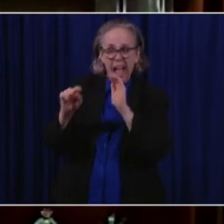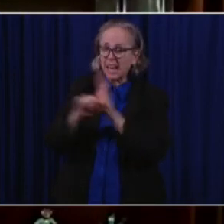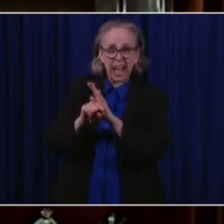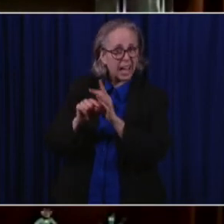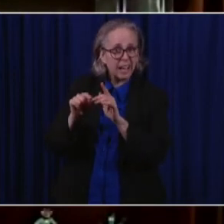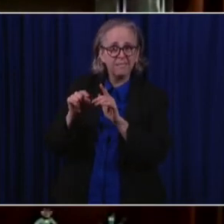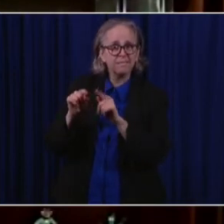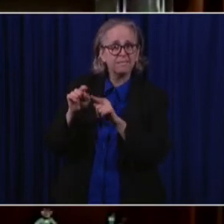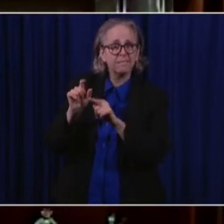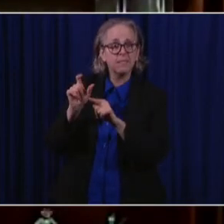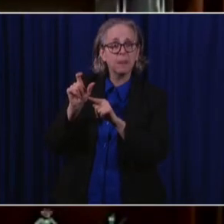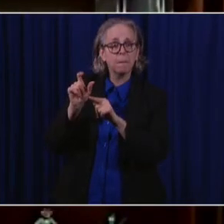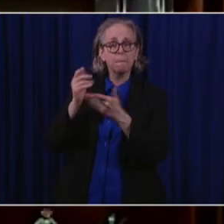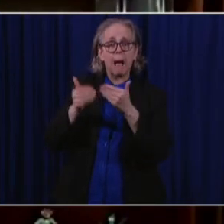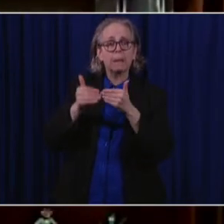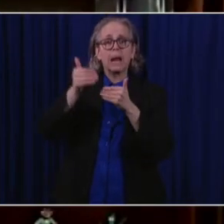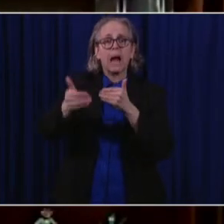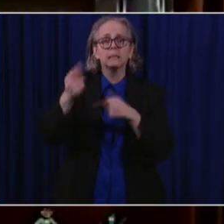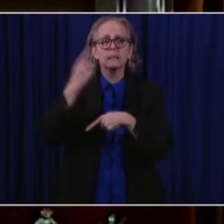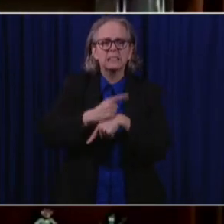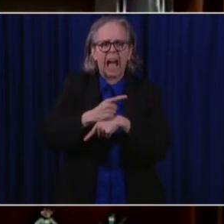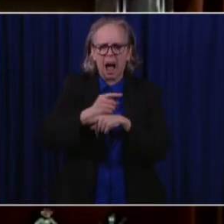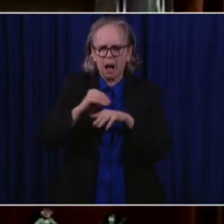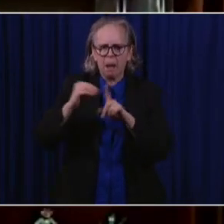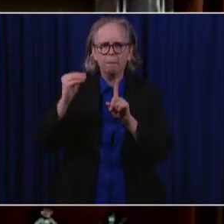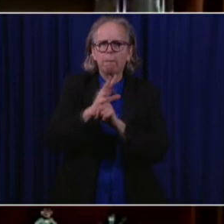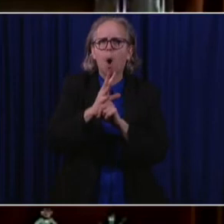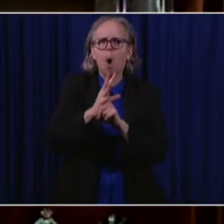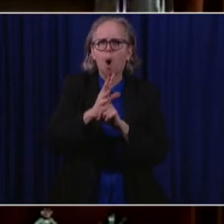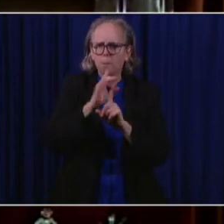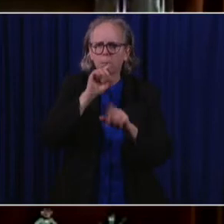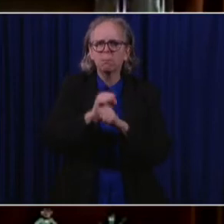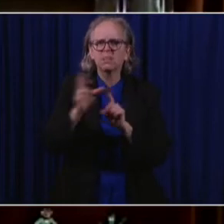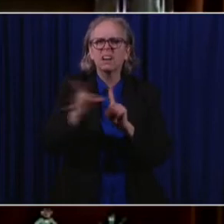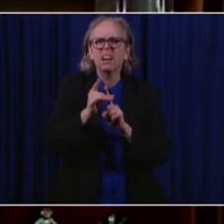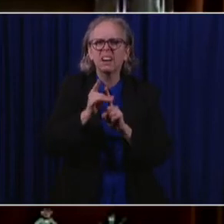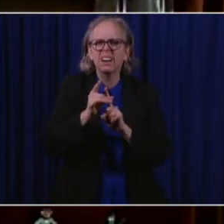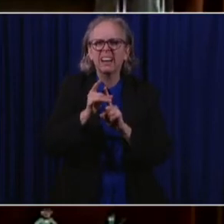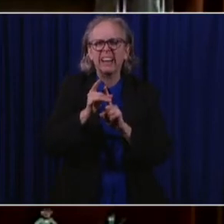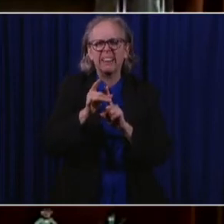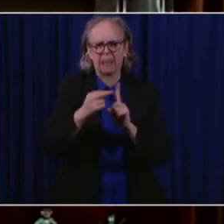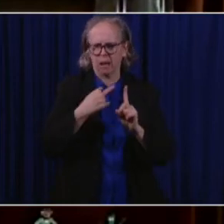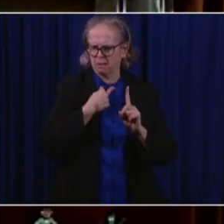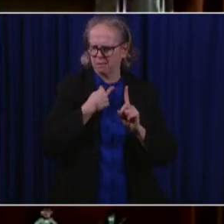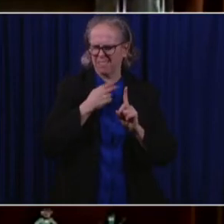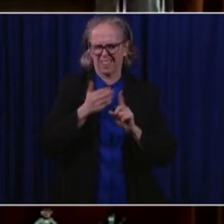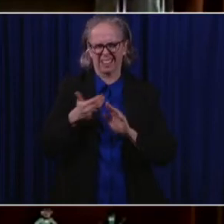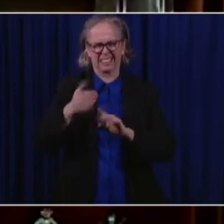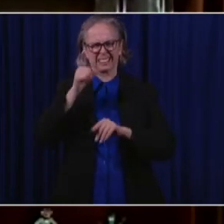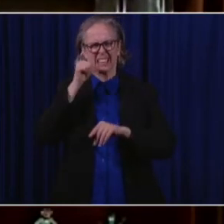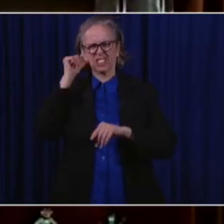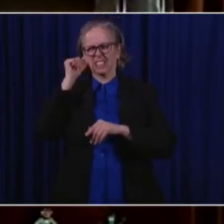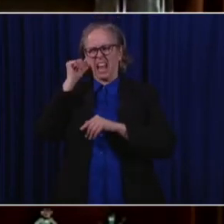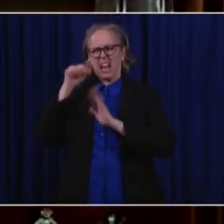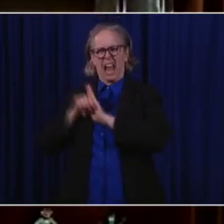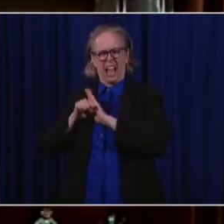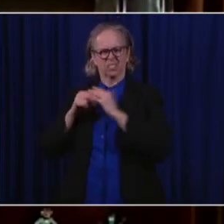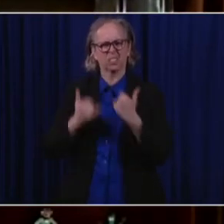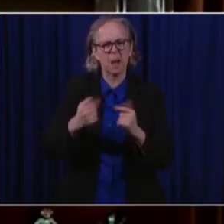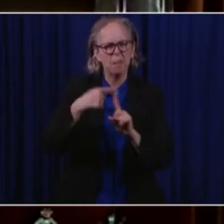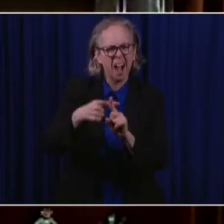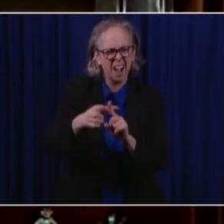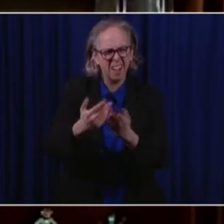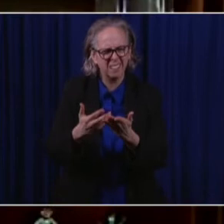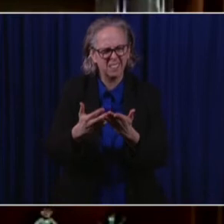up virus. And so that the next day you can become positive. It does, at some level, give you some information